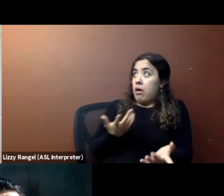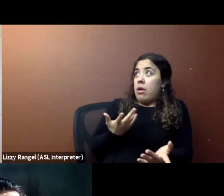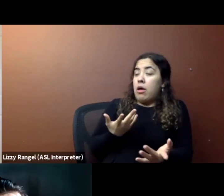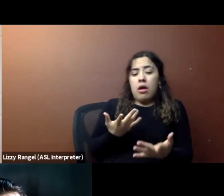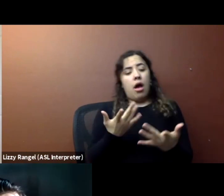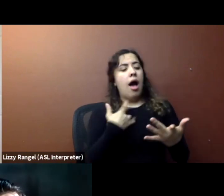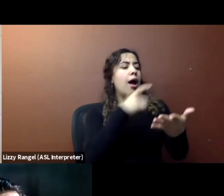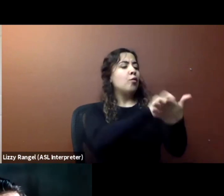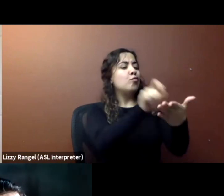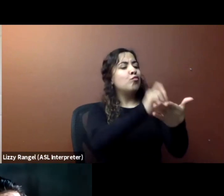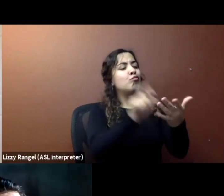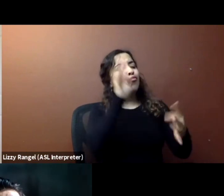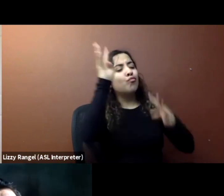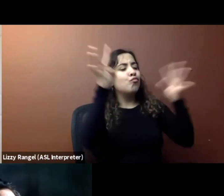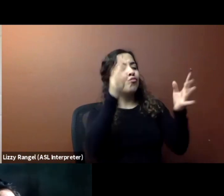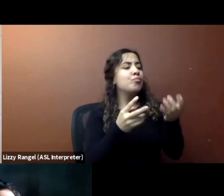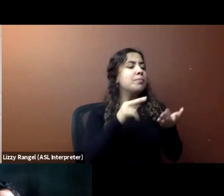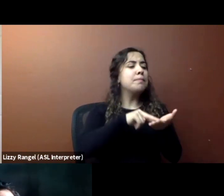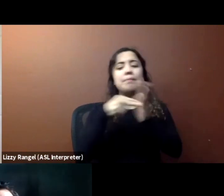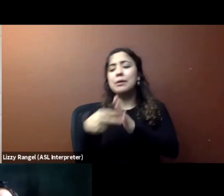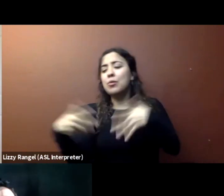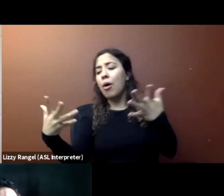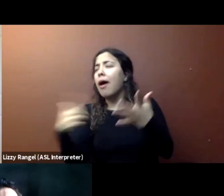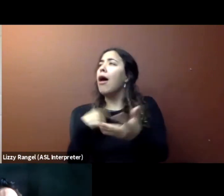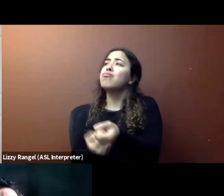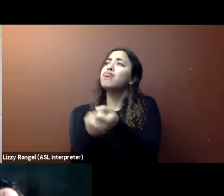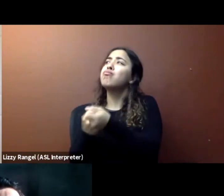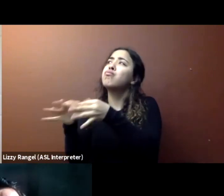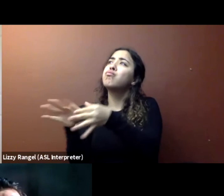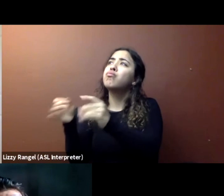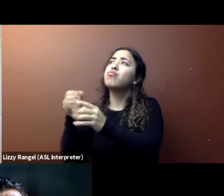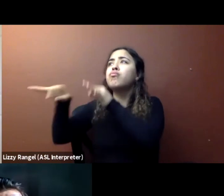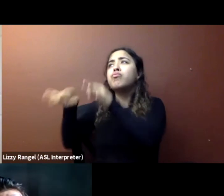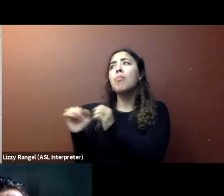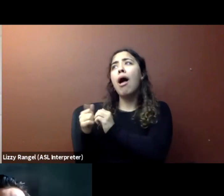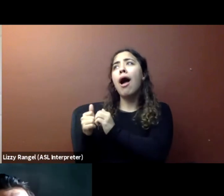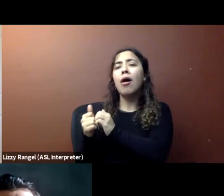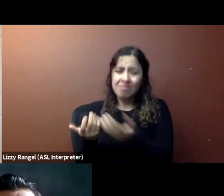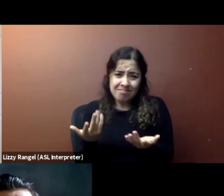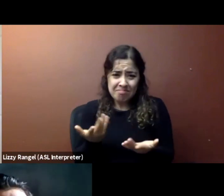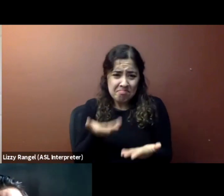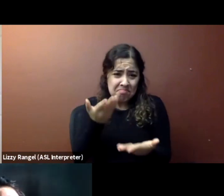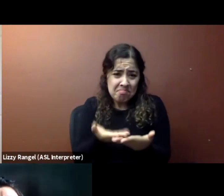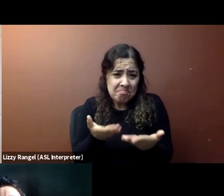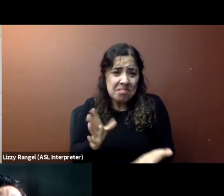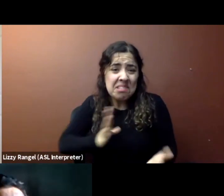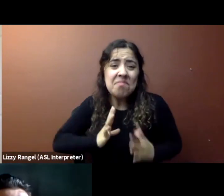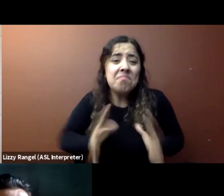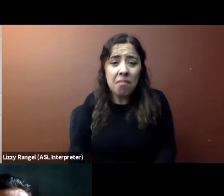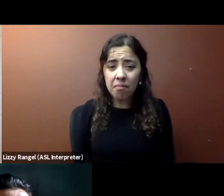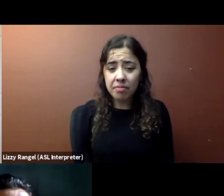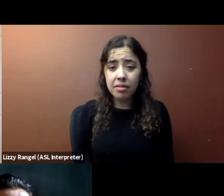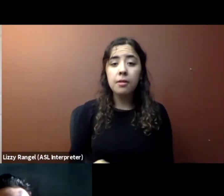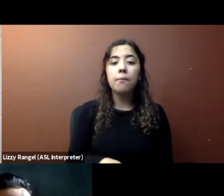then it's valid. I love that. Mm-hmm. Who are some poets, this is something that I saw in the chat, who are some poets